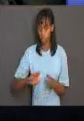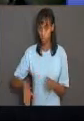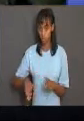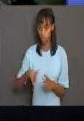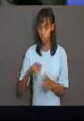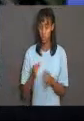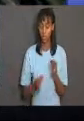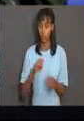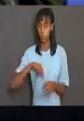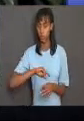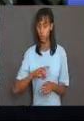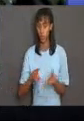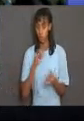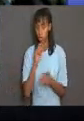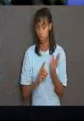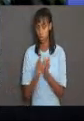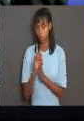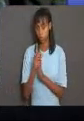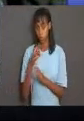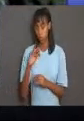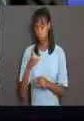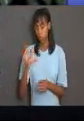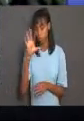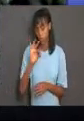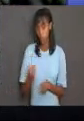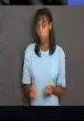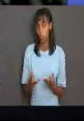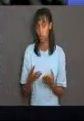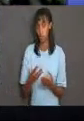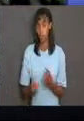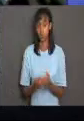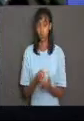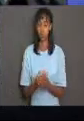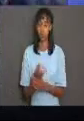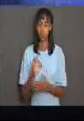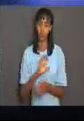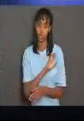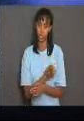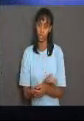if we do not develop or find more sources of energy.